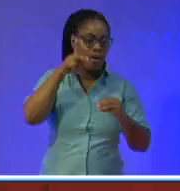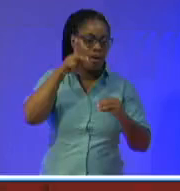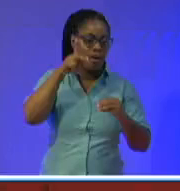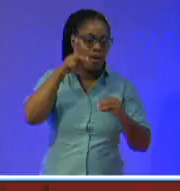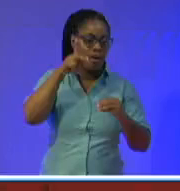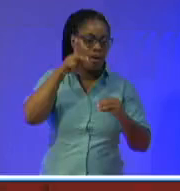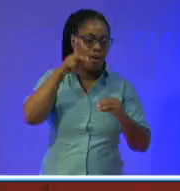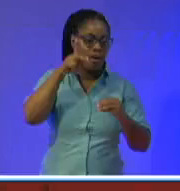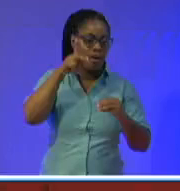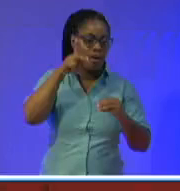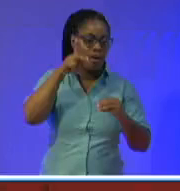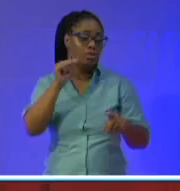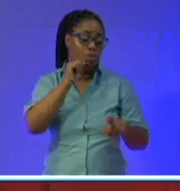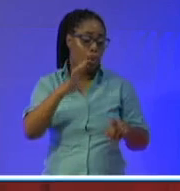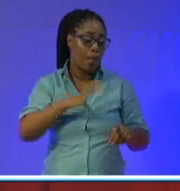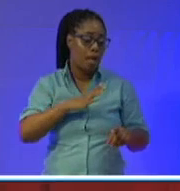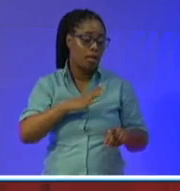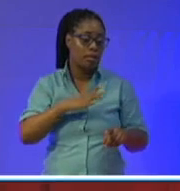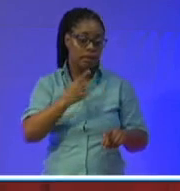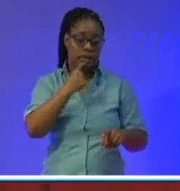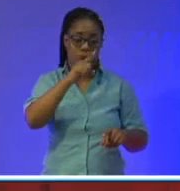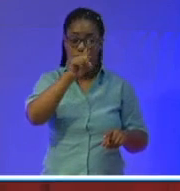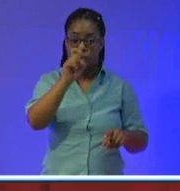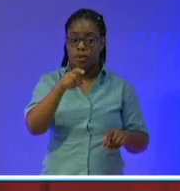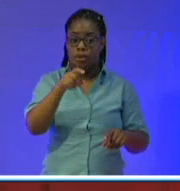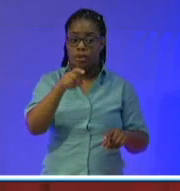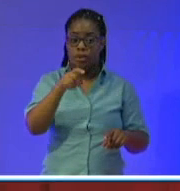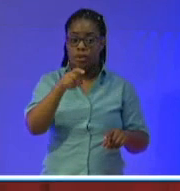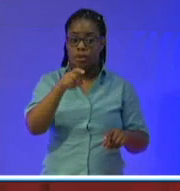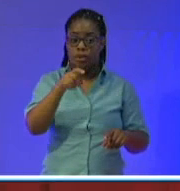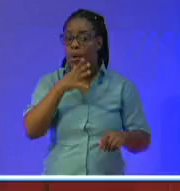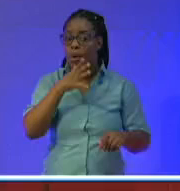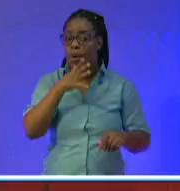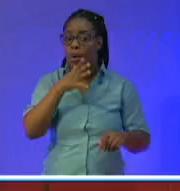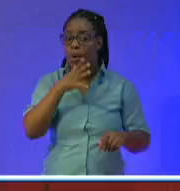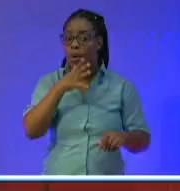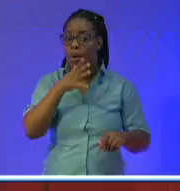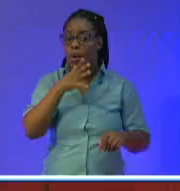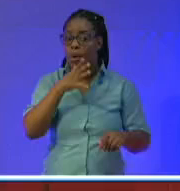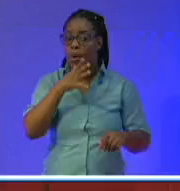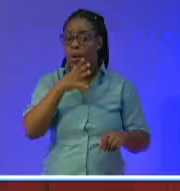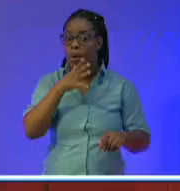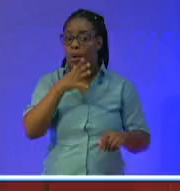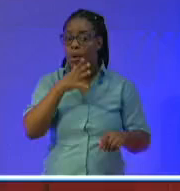Should this be of concern to them, and will Trinidad and Tobago be